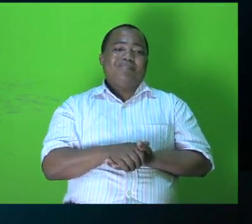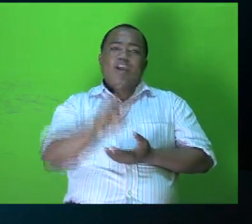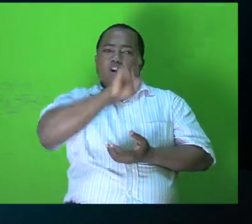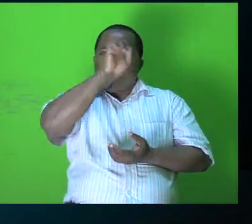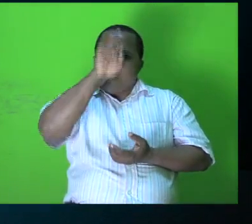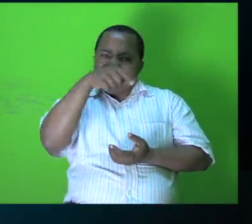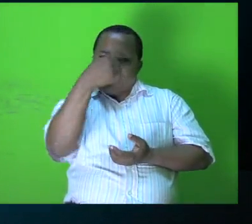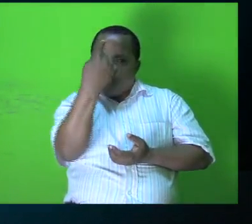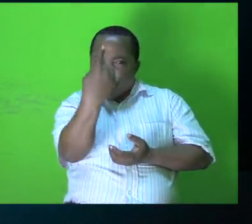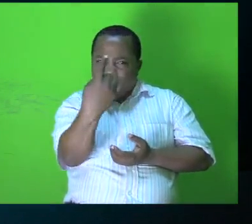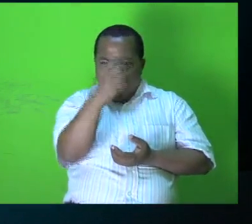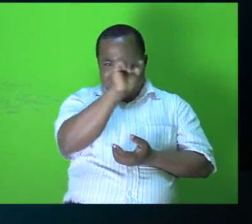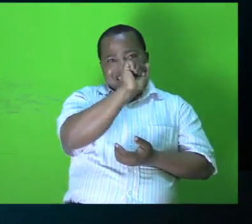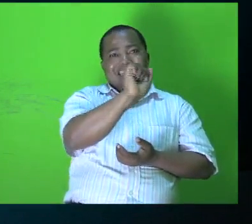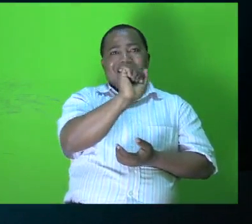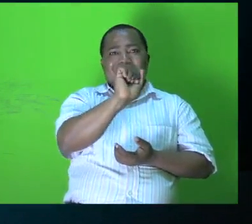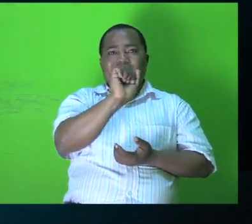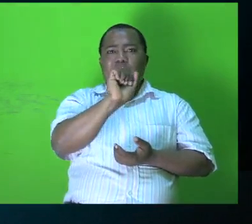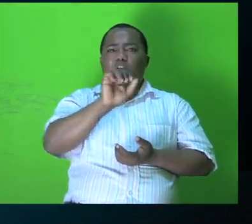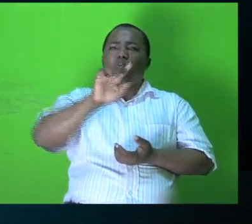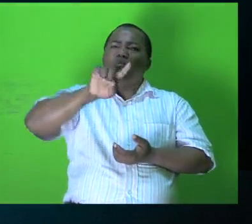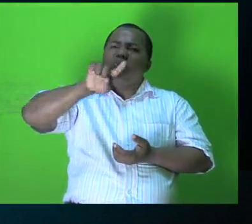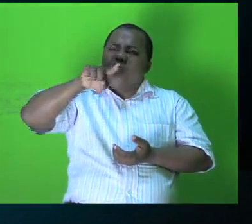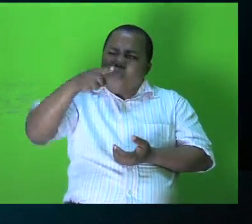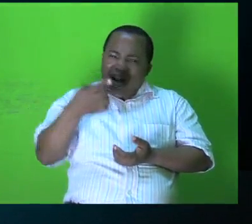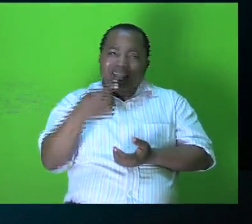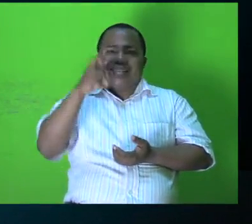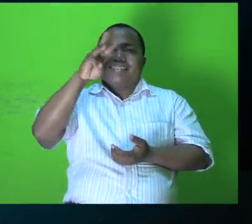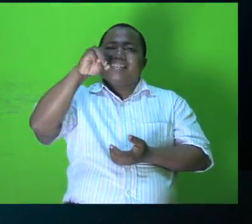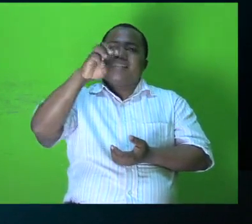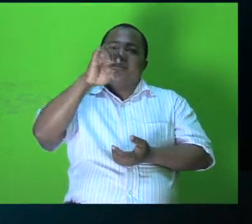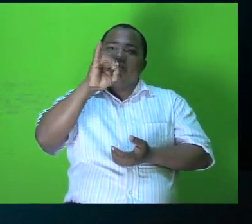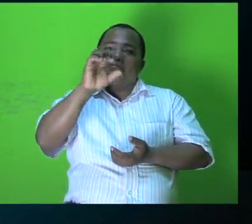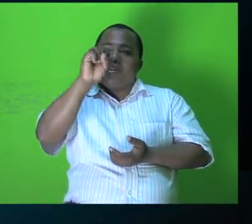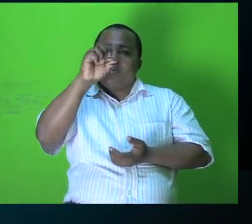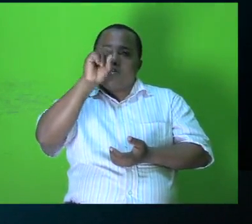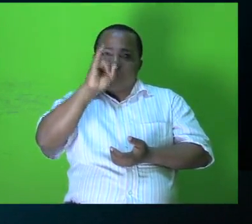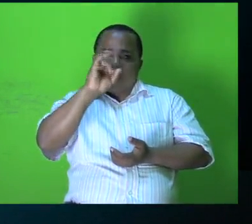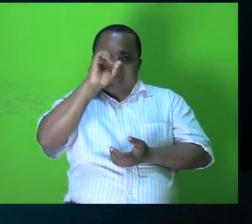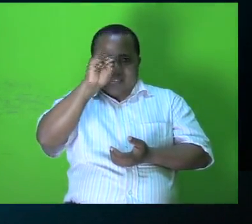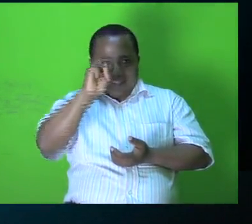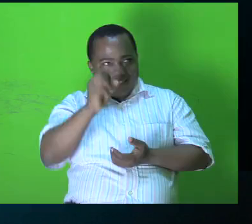Question number 1. What is meiosis?